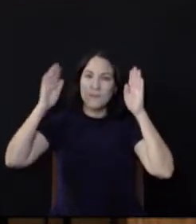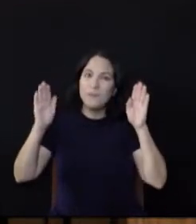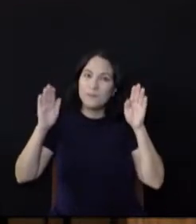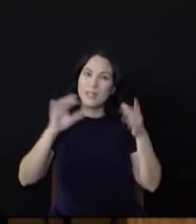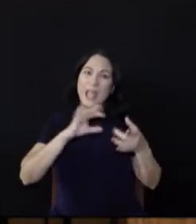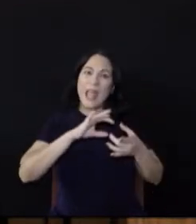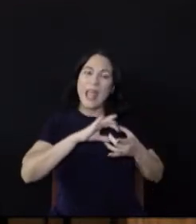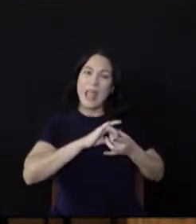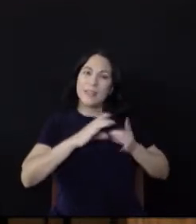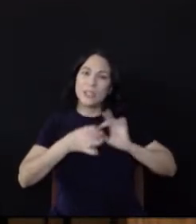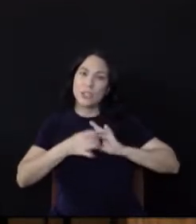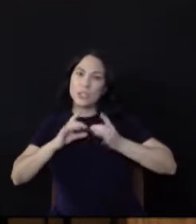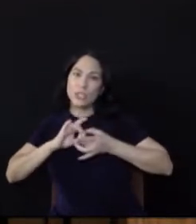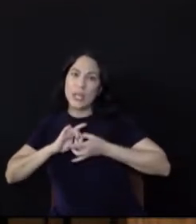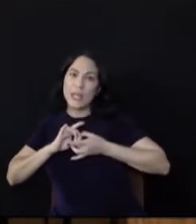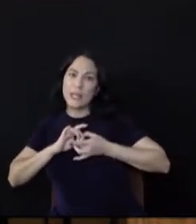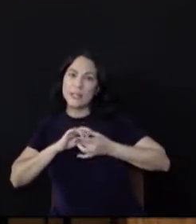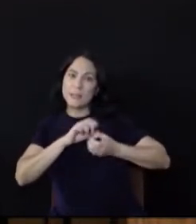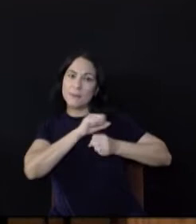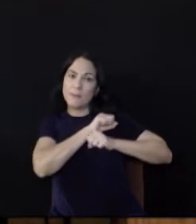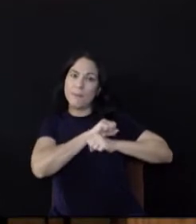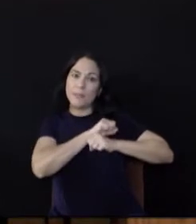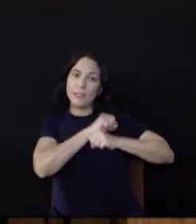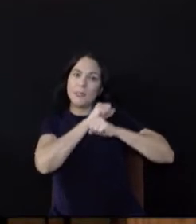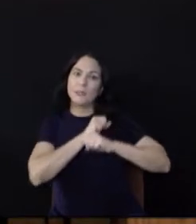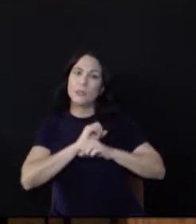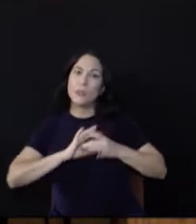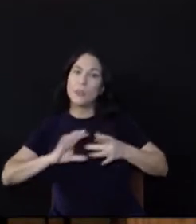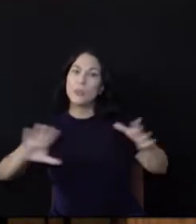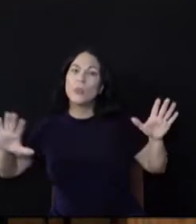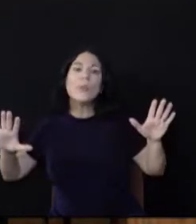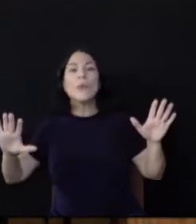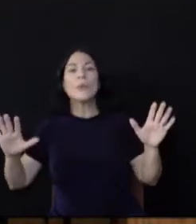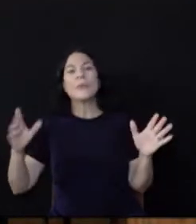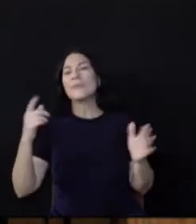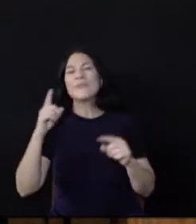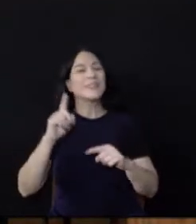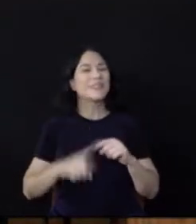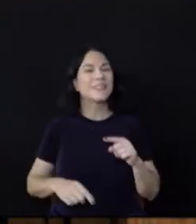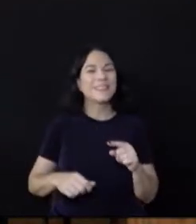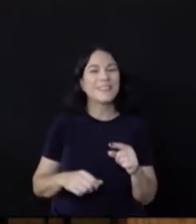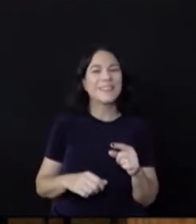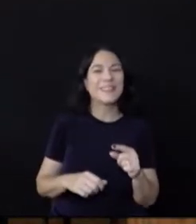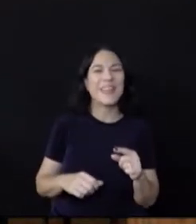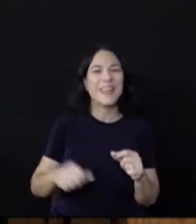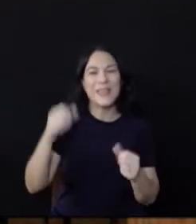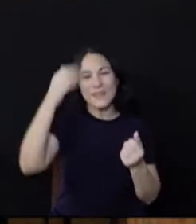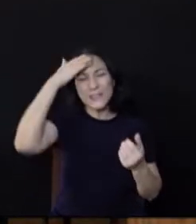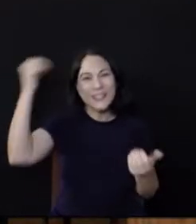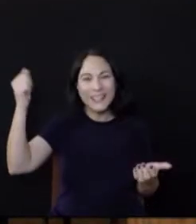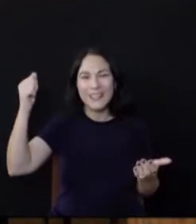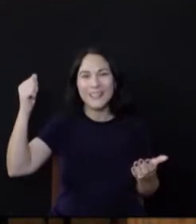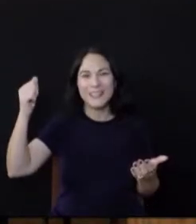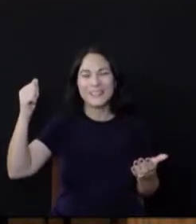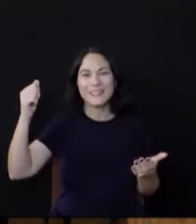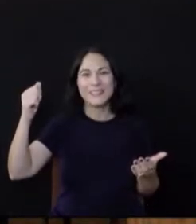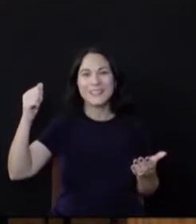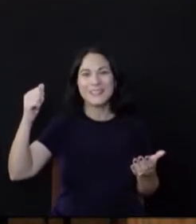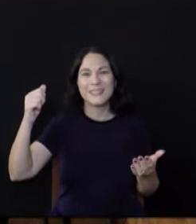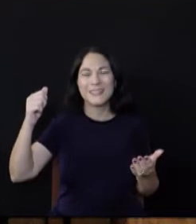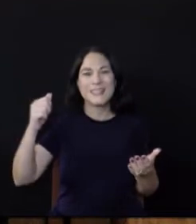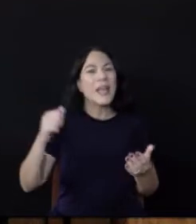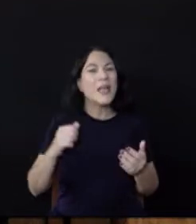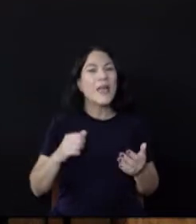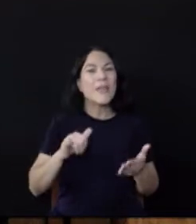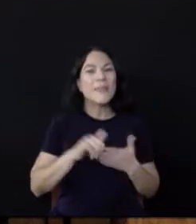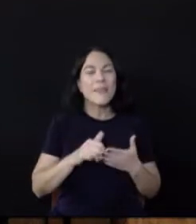chains have fallen off from your heart in that way, you cannot unsee what God has shown you. You cannot go back. That's